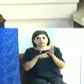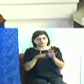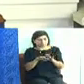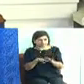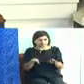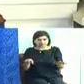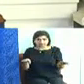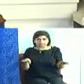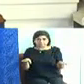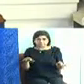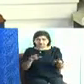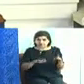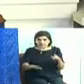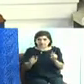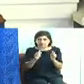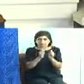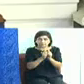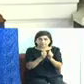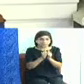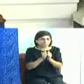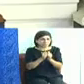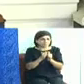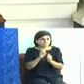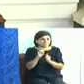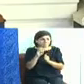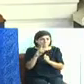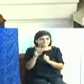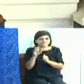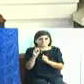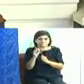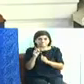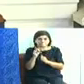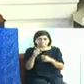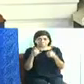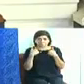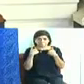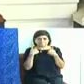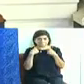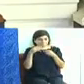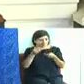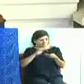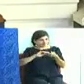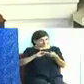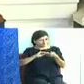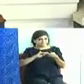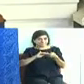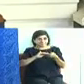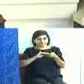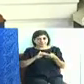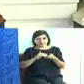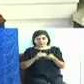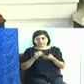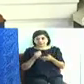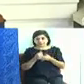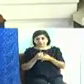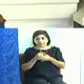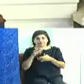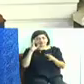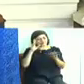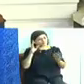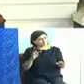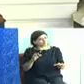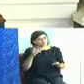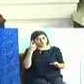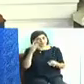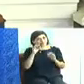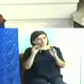was covered with seeds, which I have in a little envelope here, that I just decided for